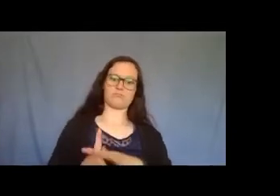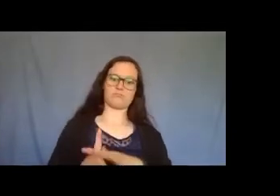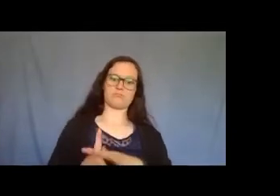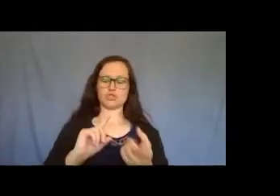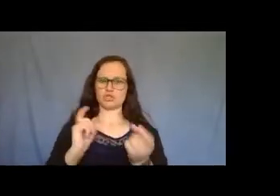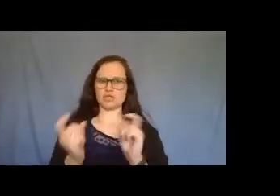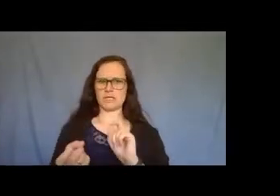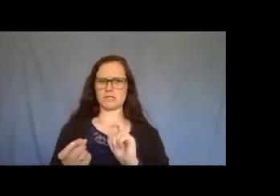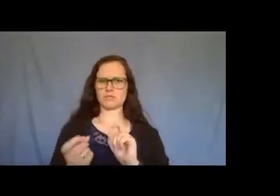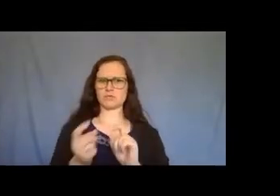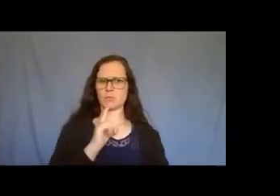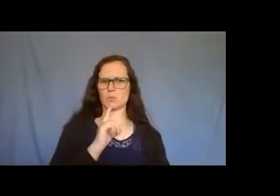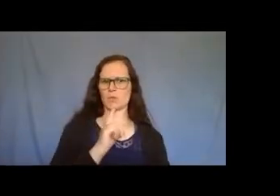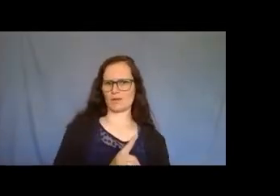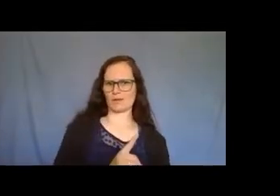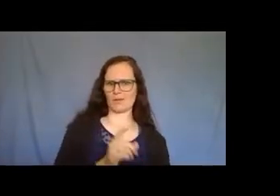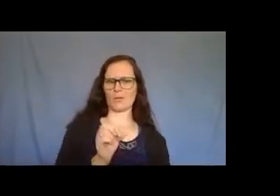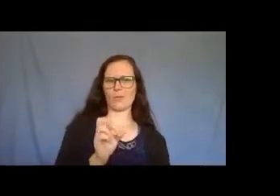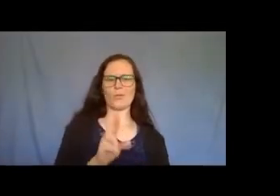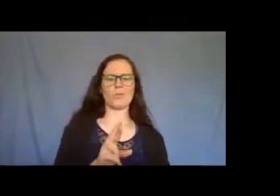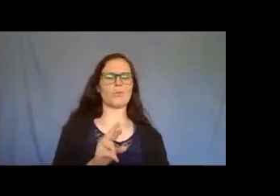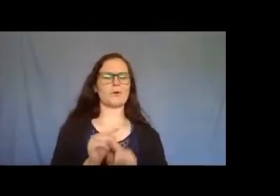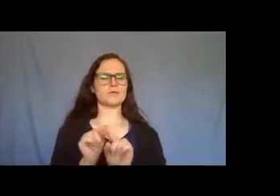just look interesting visually.